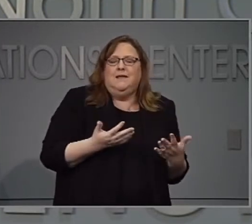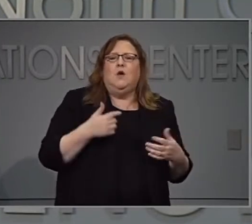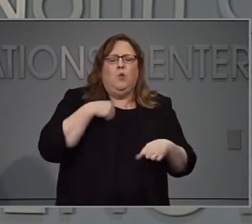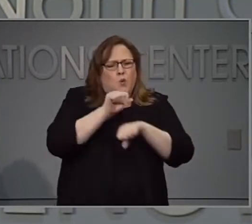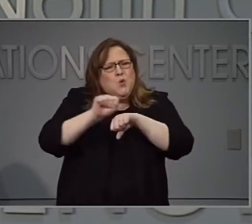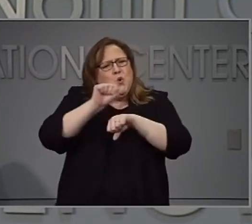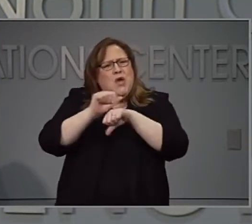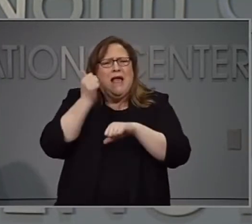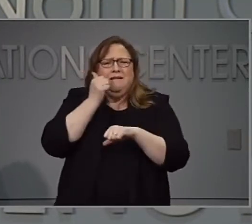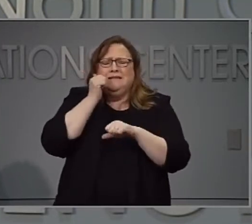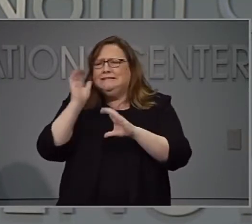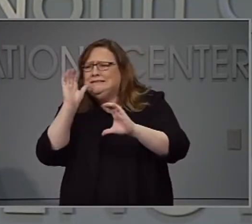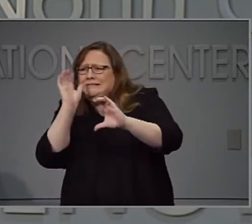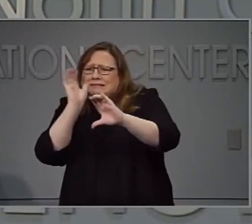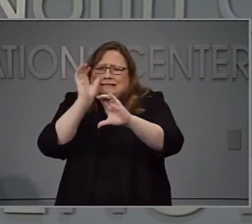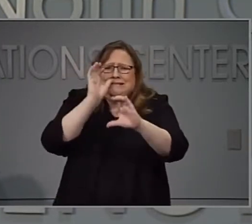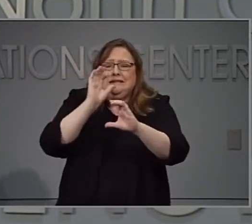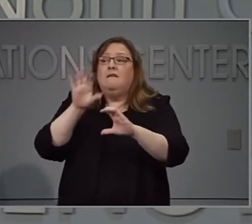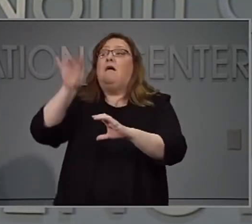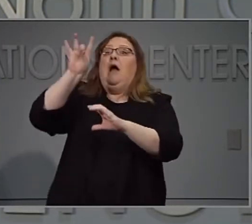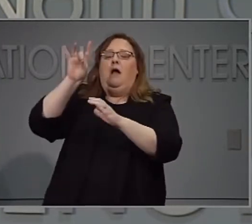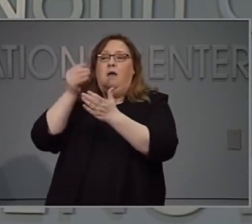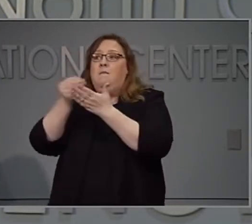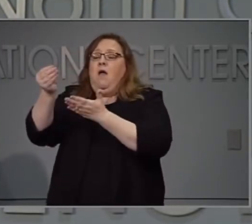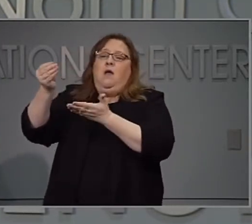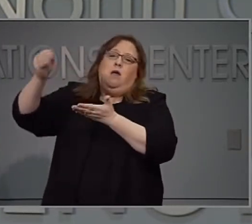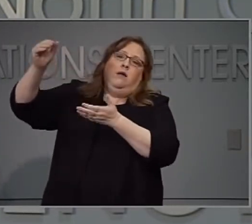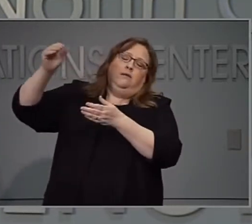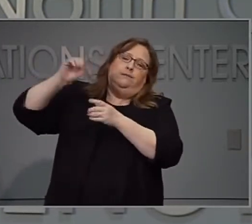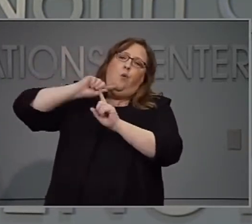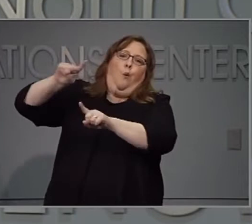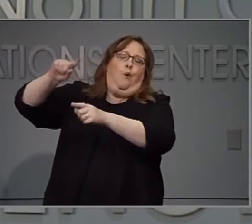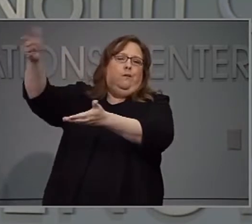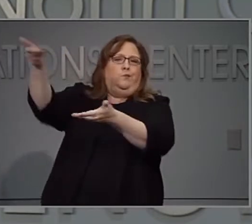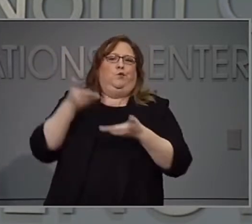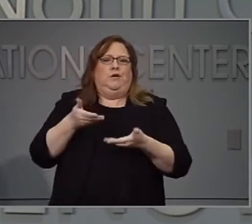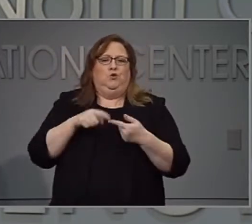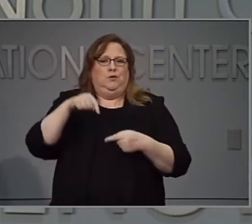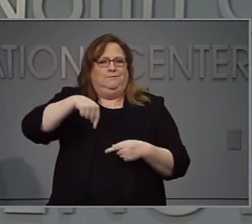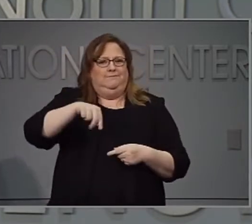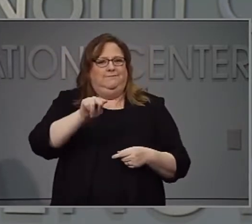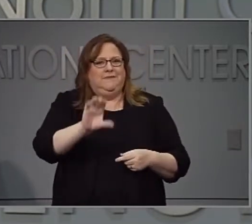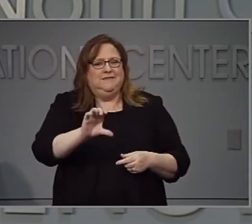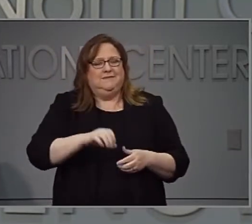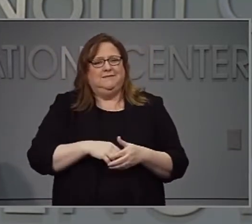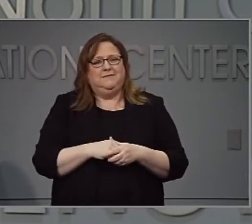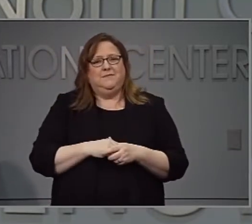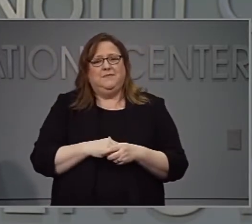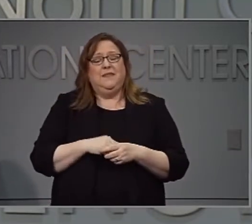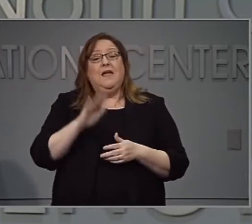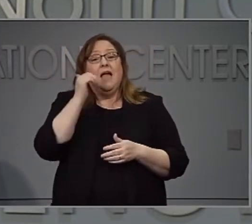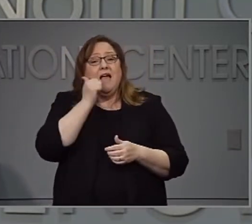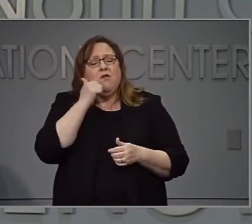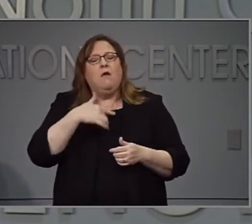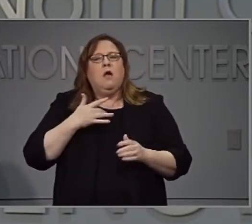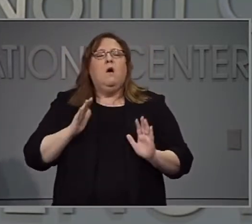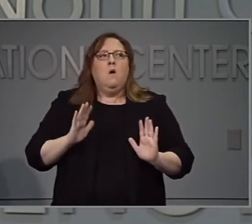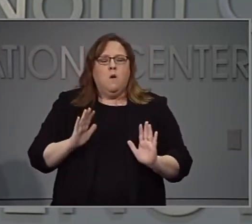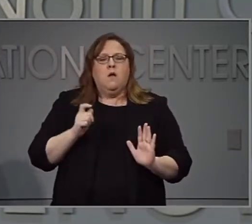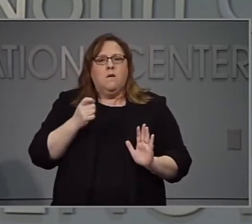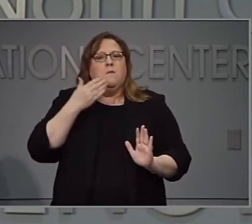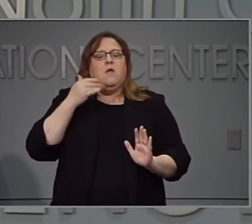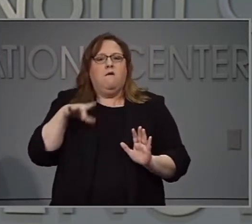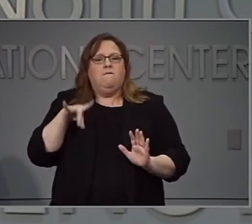protective equipment into our state. I'm feeling better every day about where we are in our